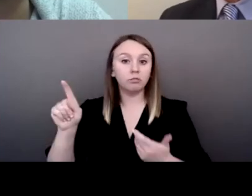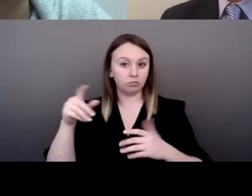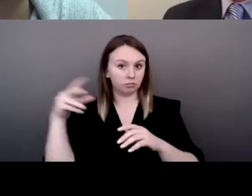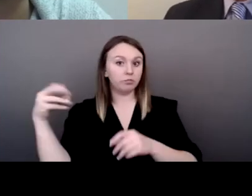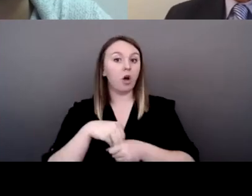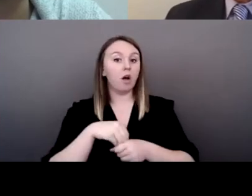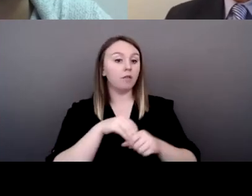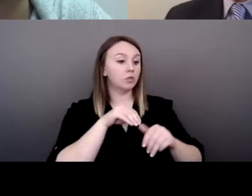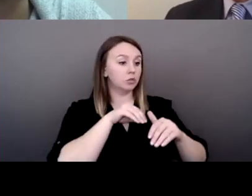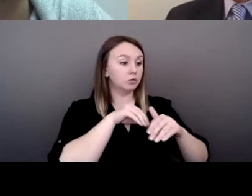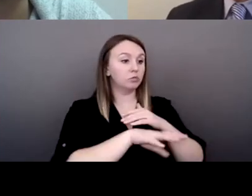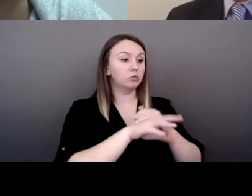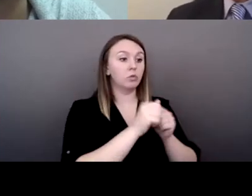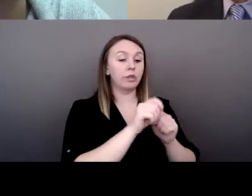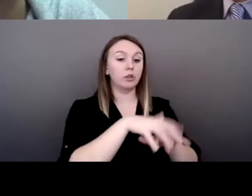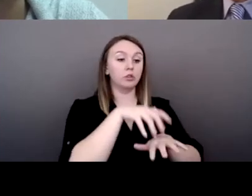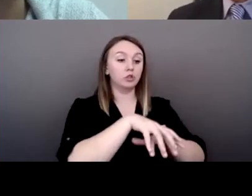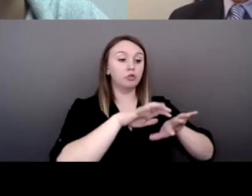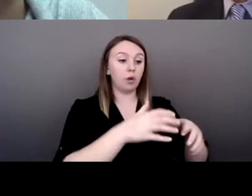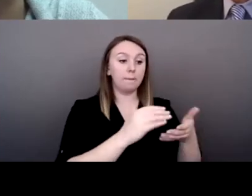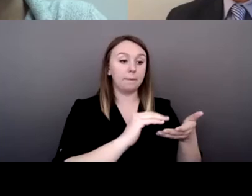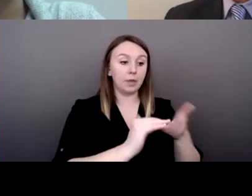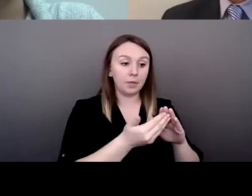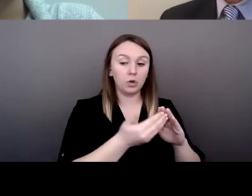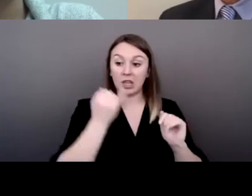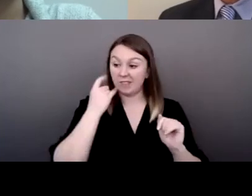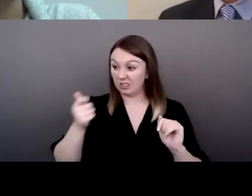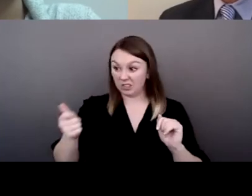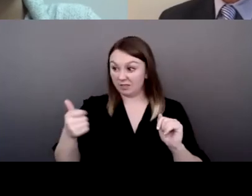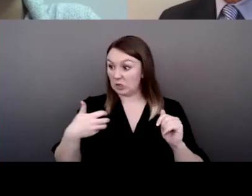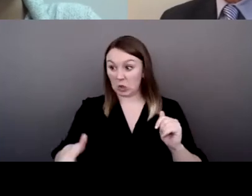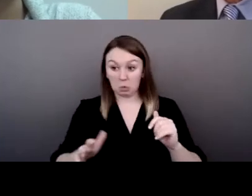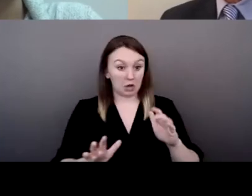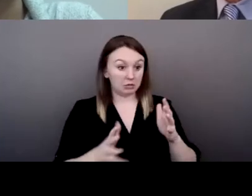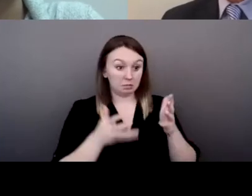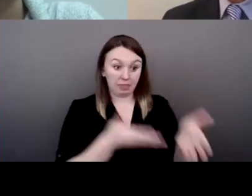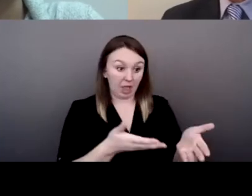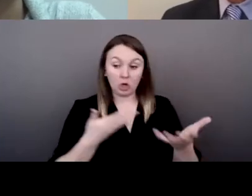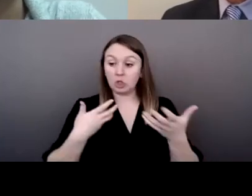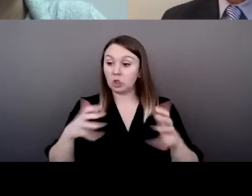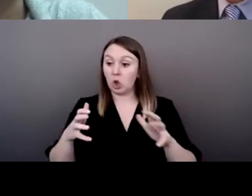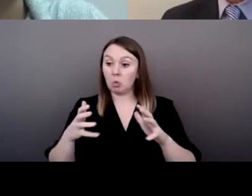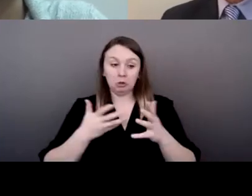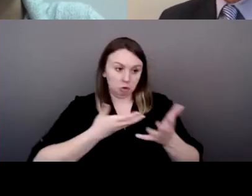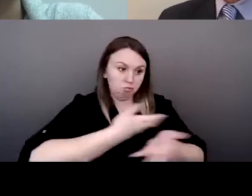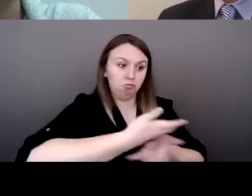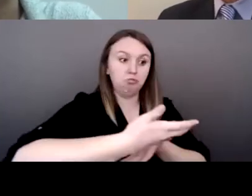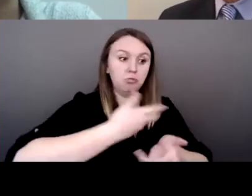if you don't want to be there, if you don't want to invest yourself into the community, engage with the